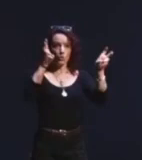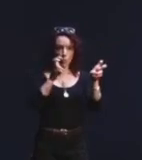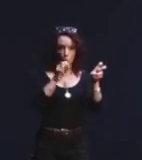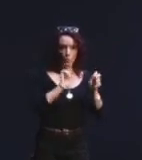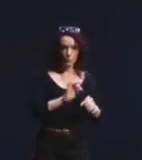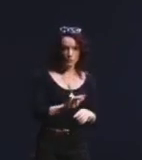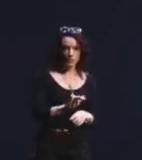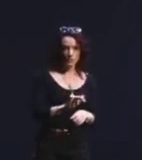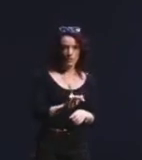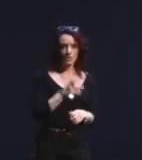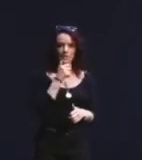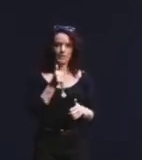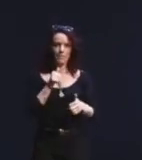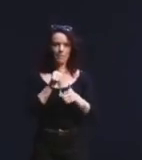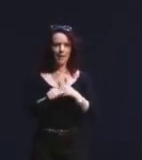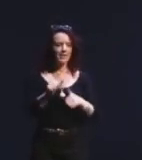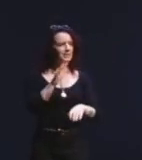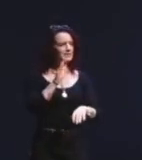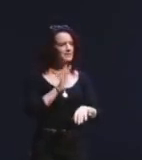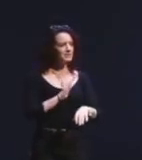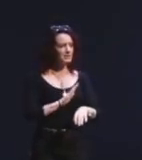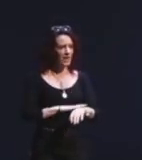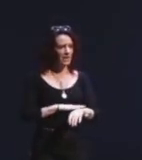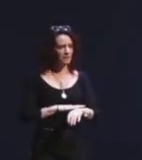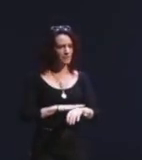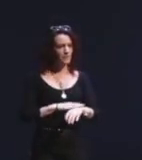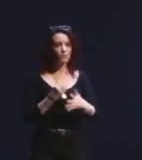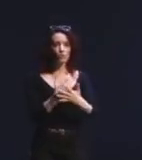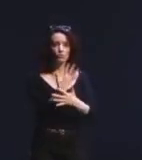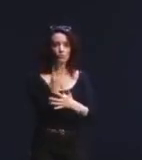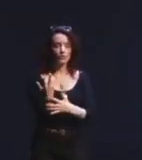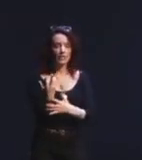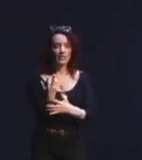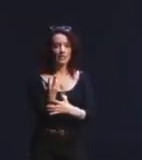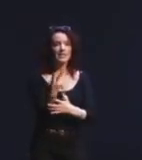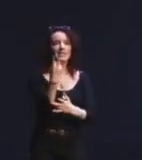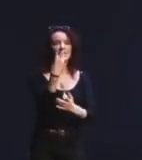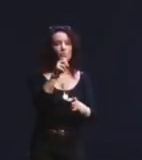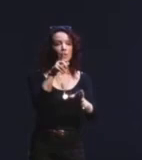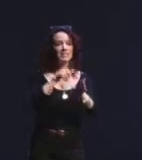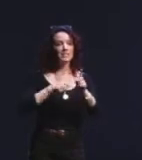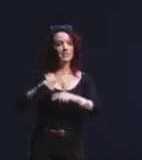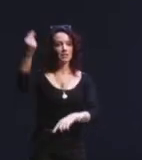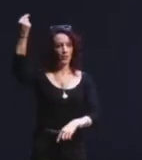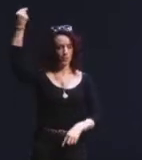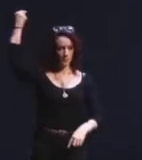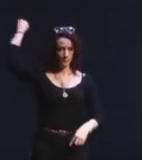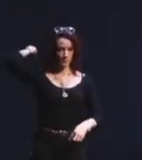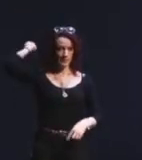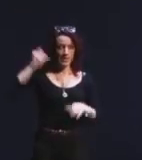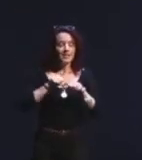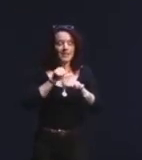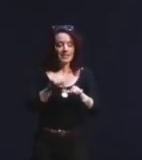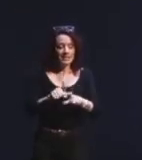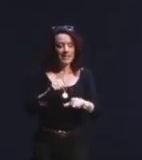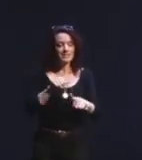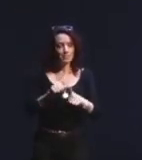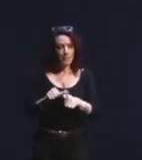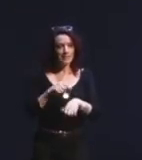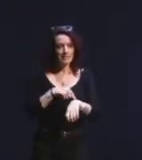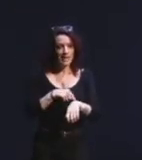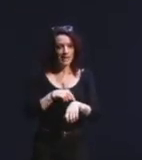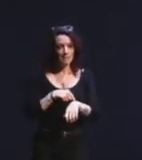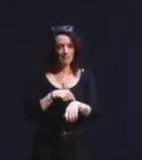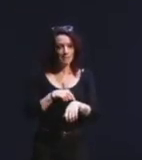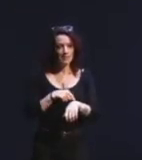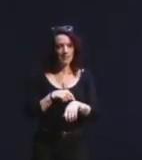the book that the best time to plant a tree is 20 years ago. And the next best time to plant a tree